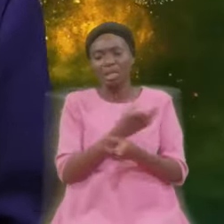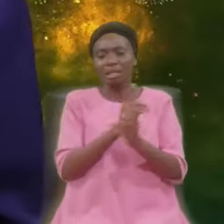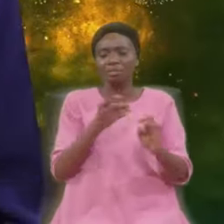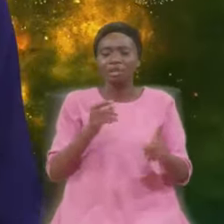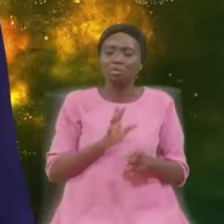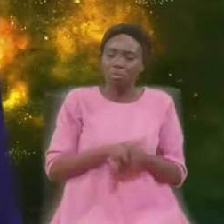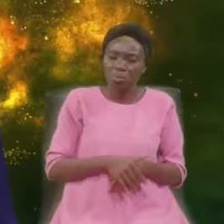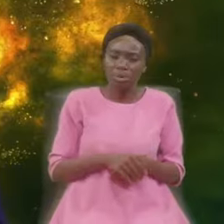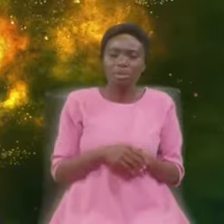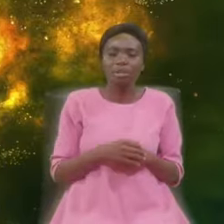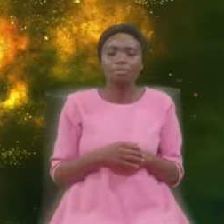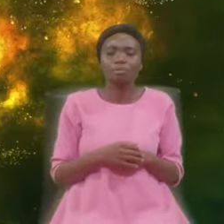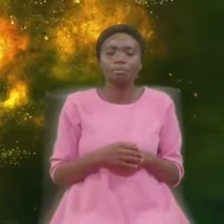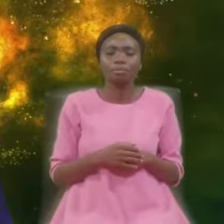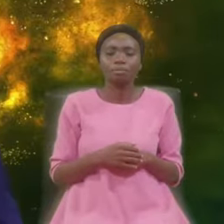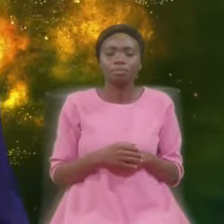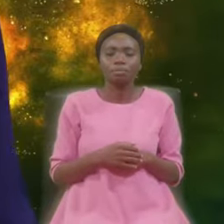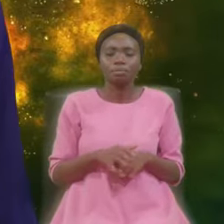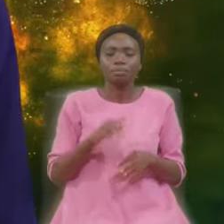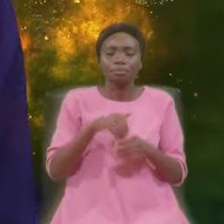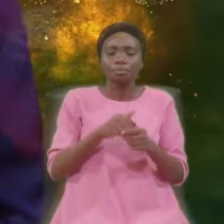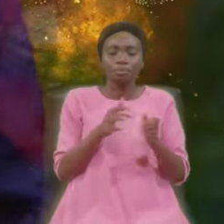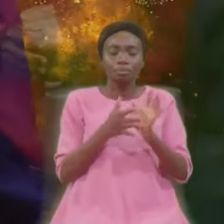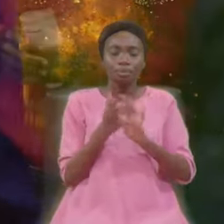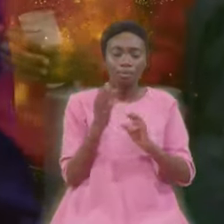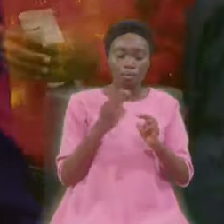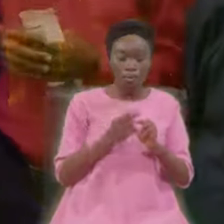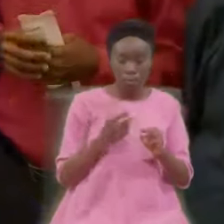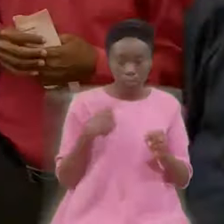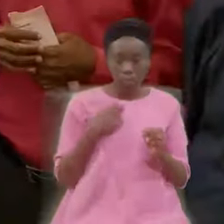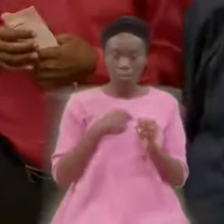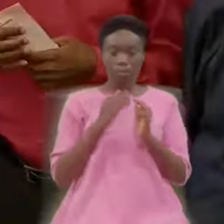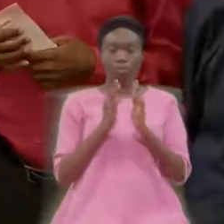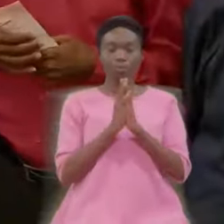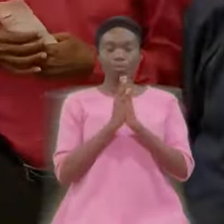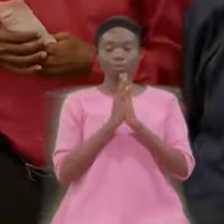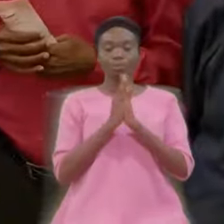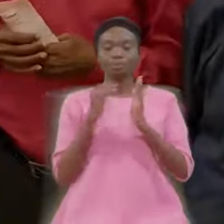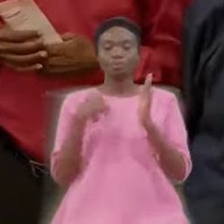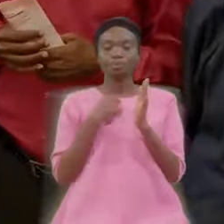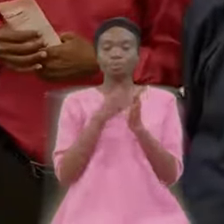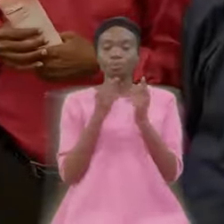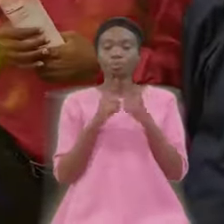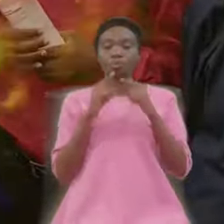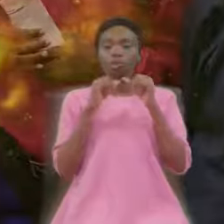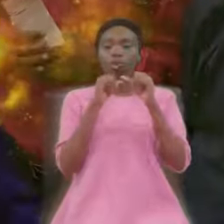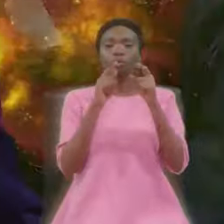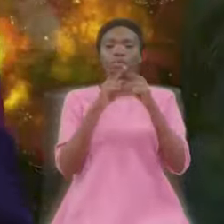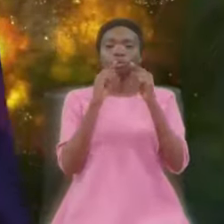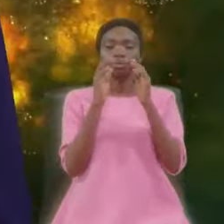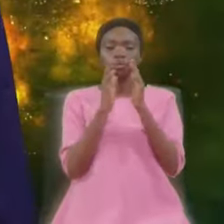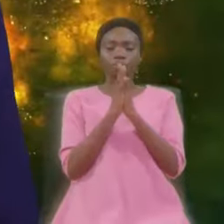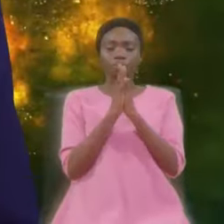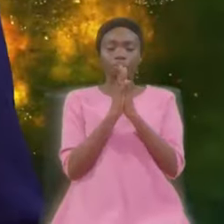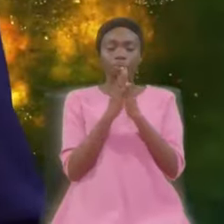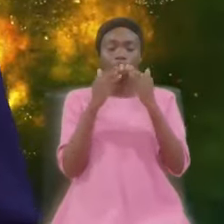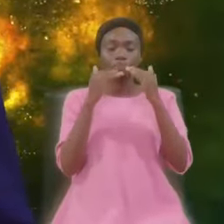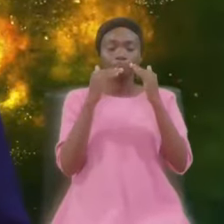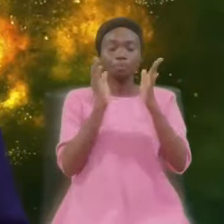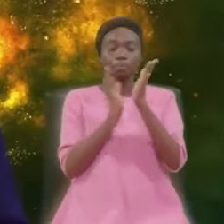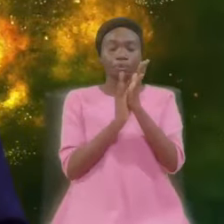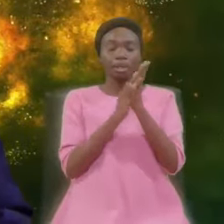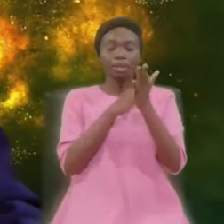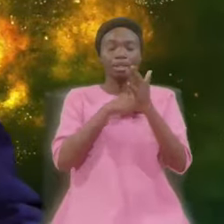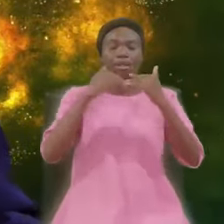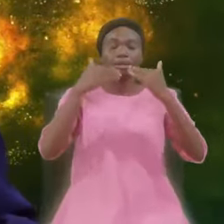oppressed. In Jesus' name we pray. We want to continue to praise and thank God for